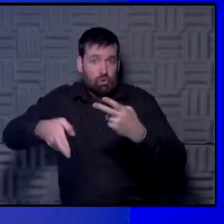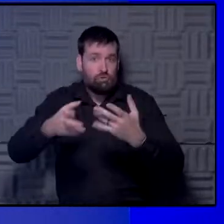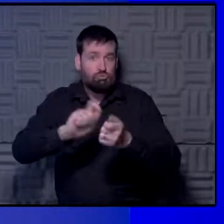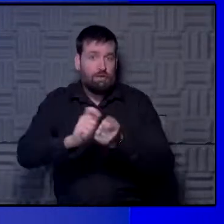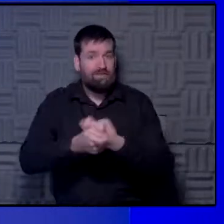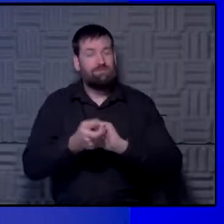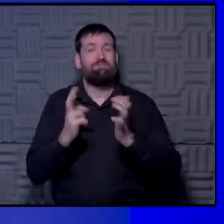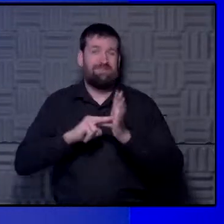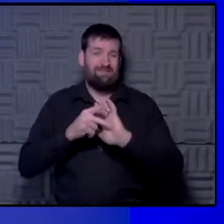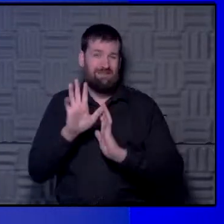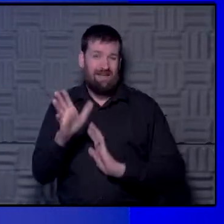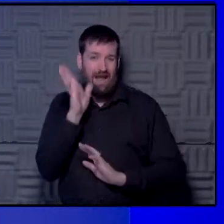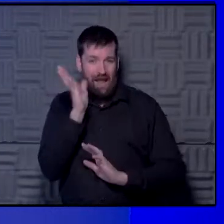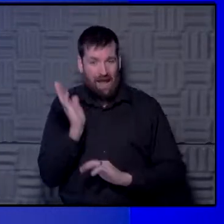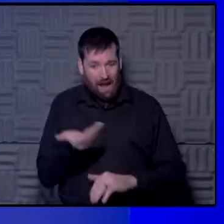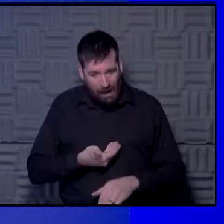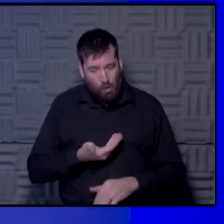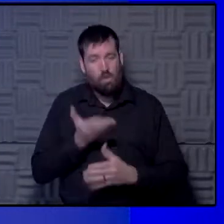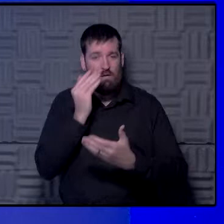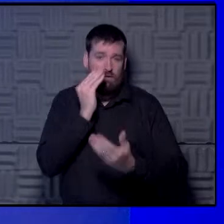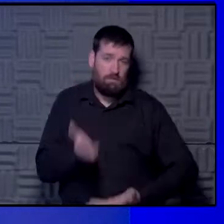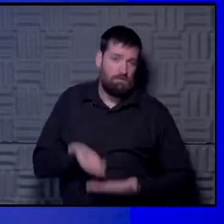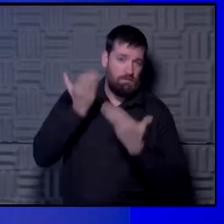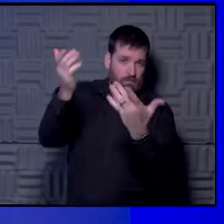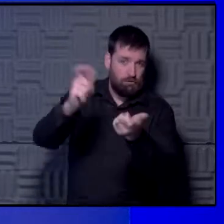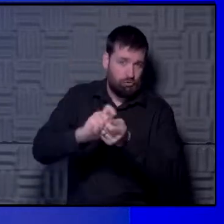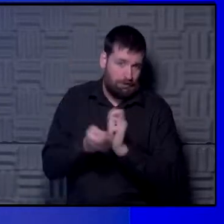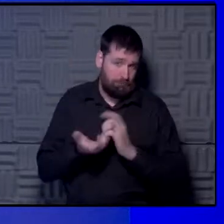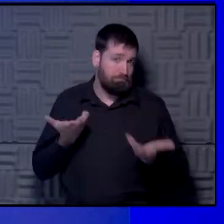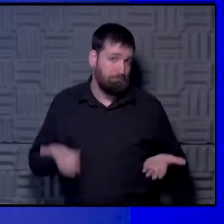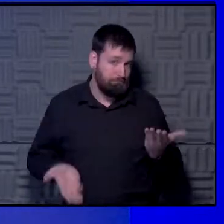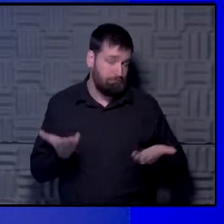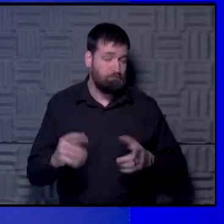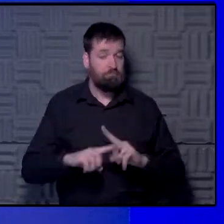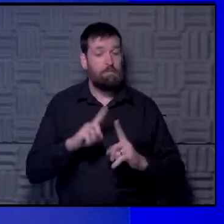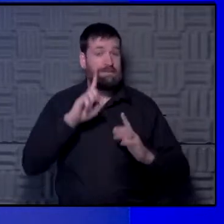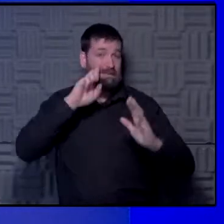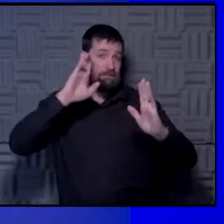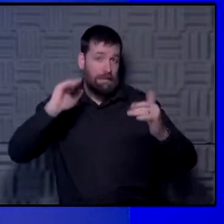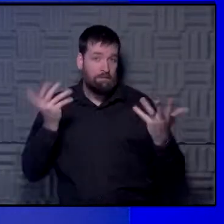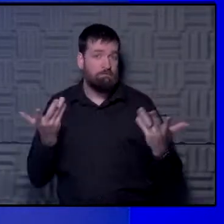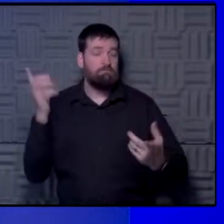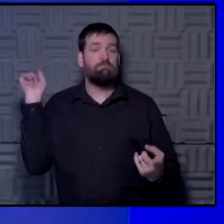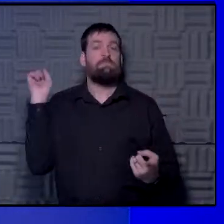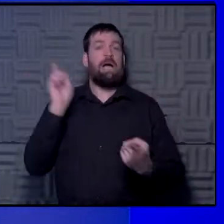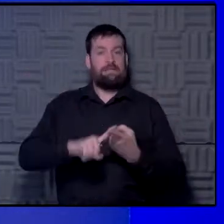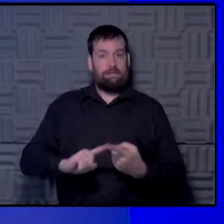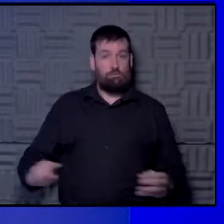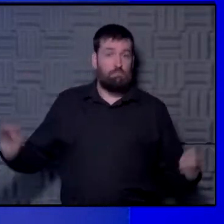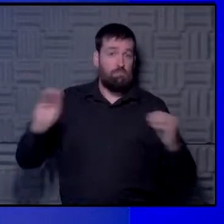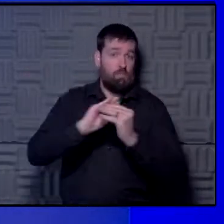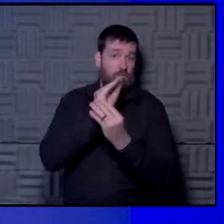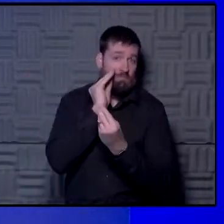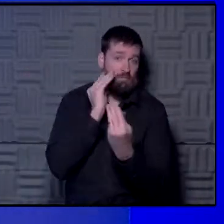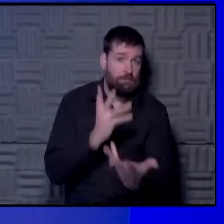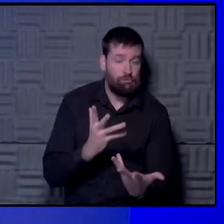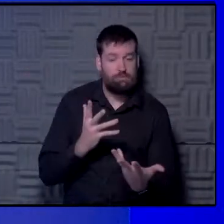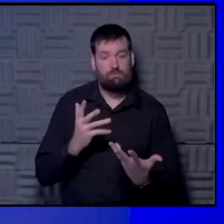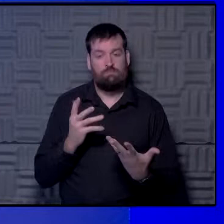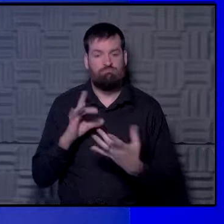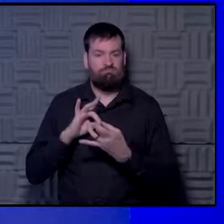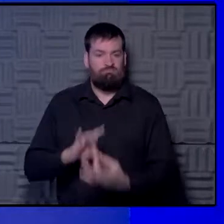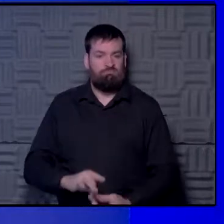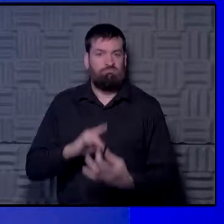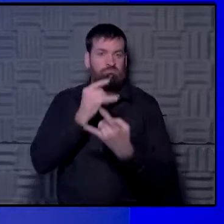may change at that point. But right now, the anticipation is, at least until we can get further information about